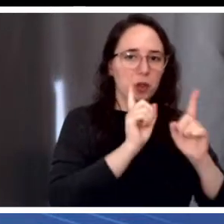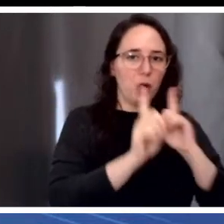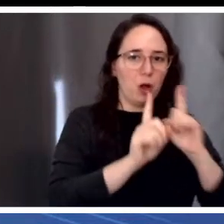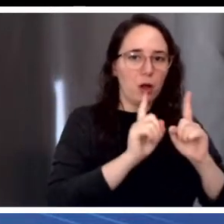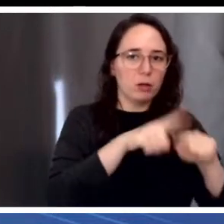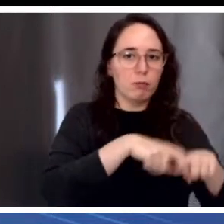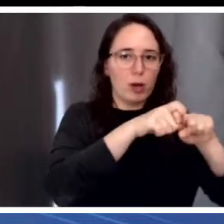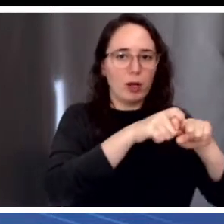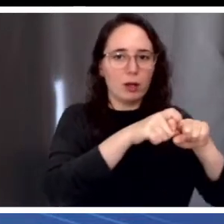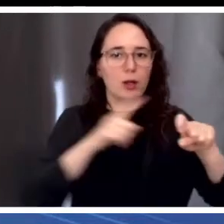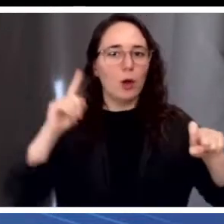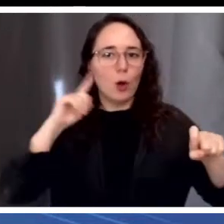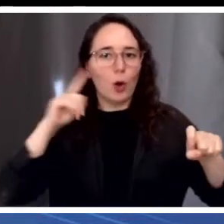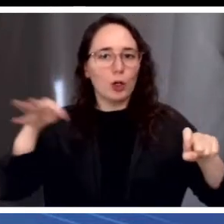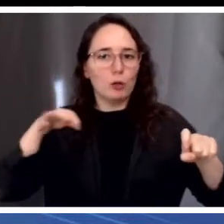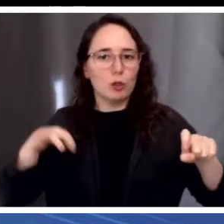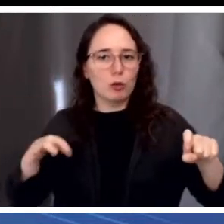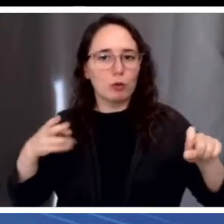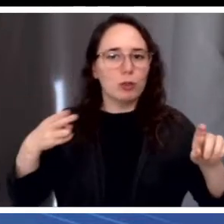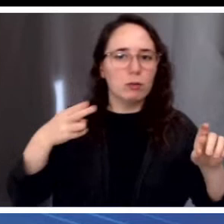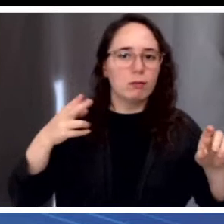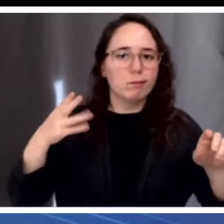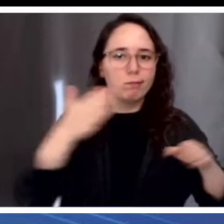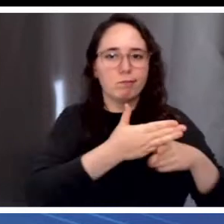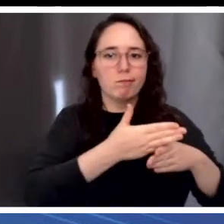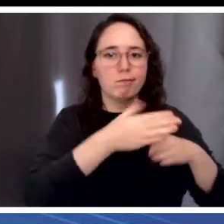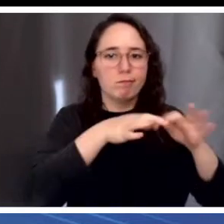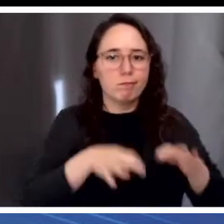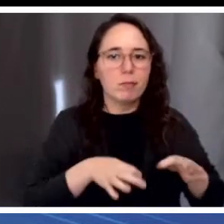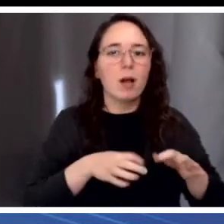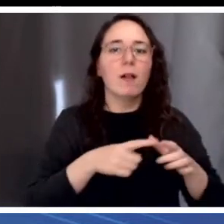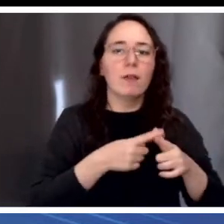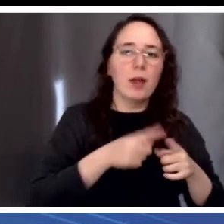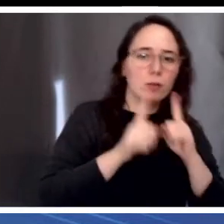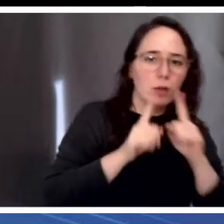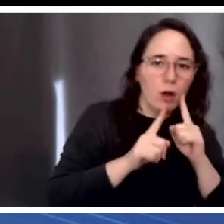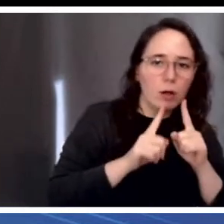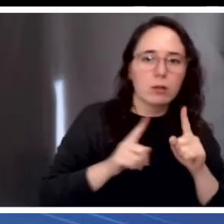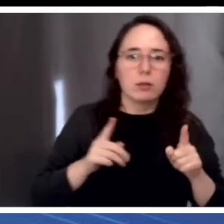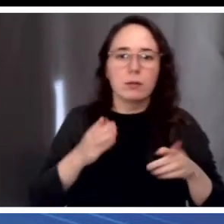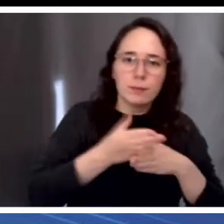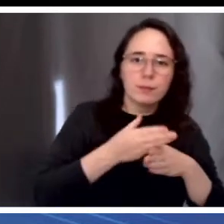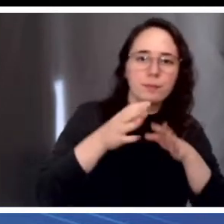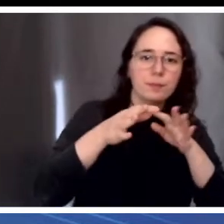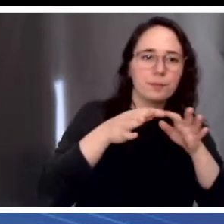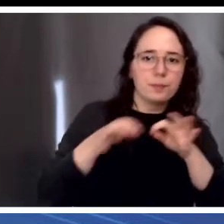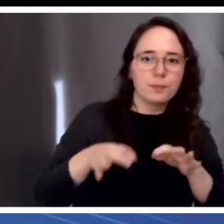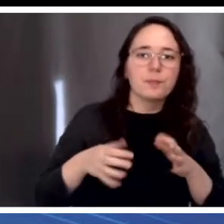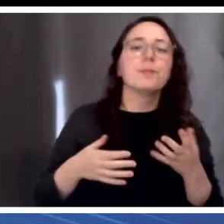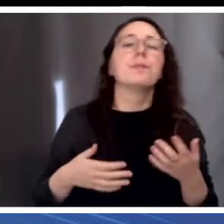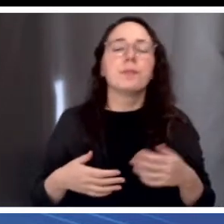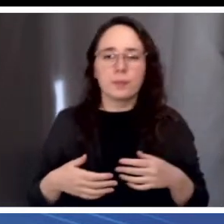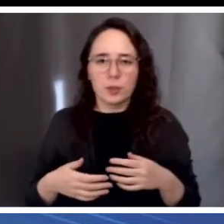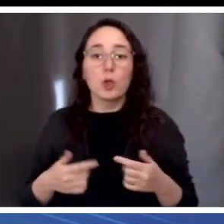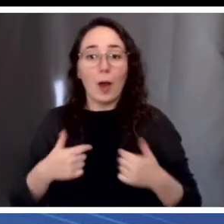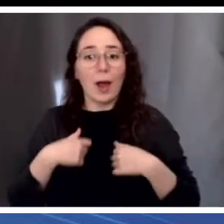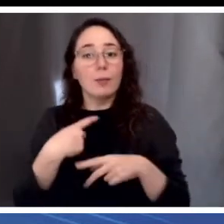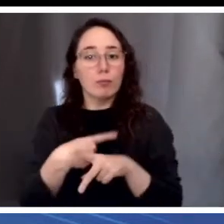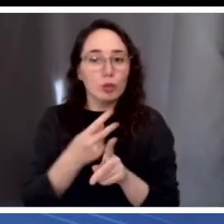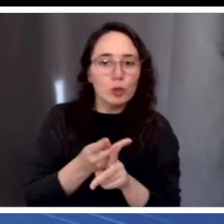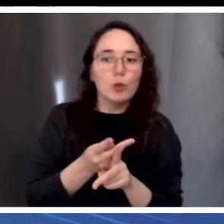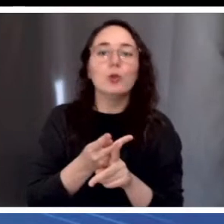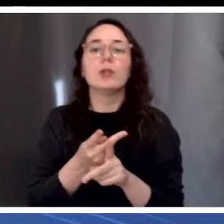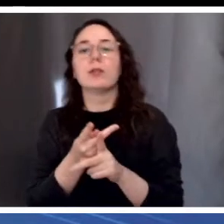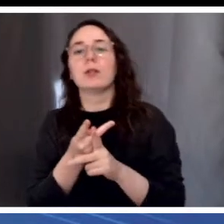process in which this all comes together. And there are, I produce audio description, I voice audio description, I